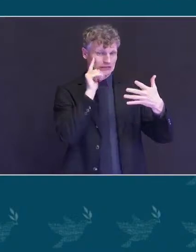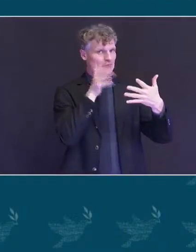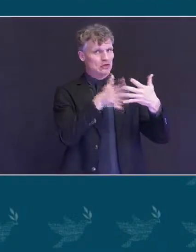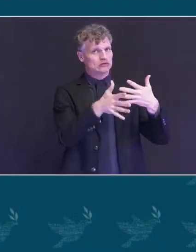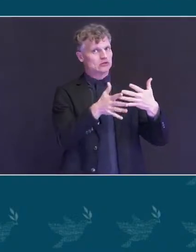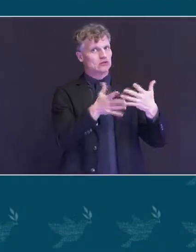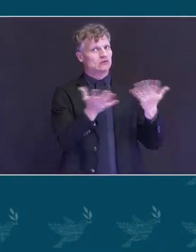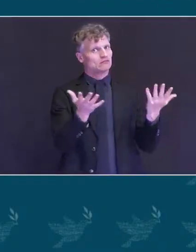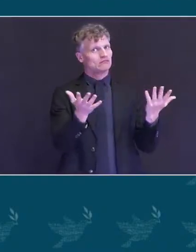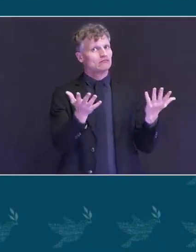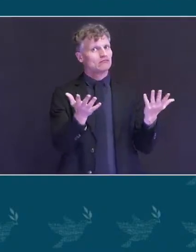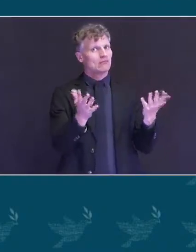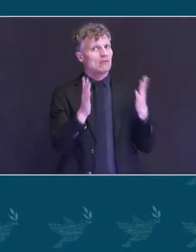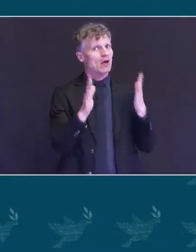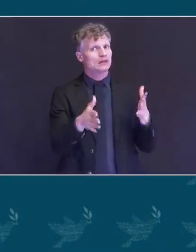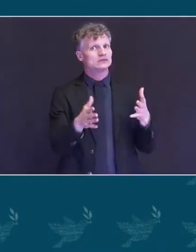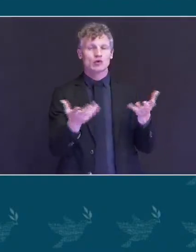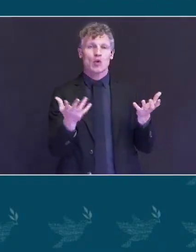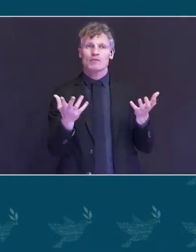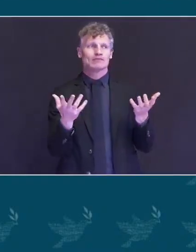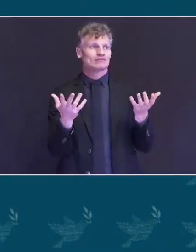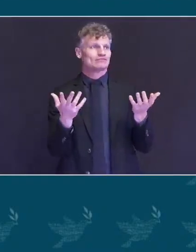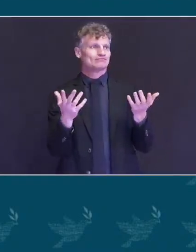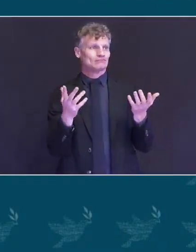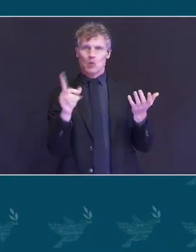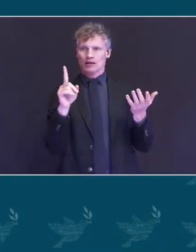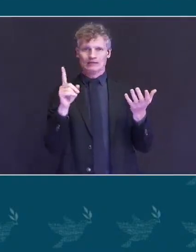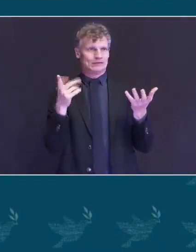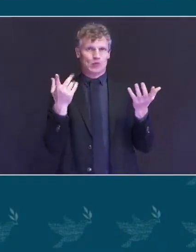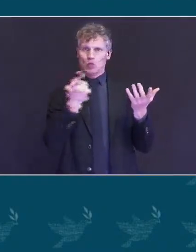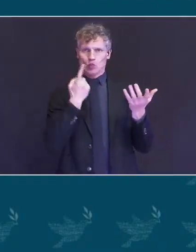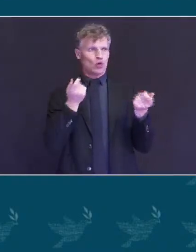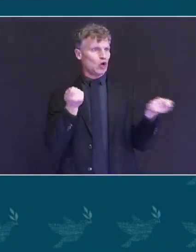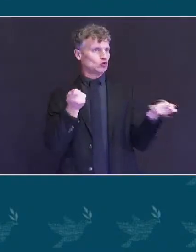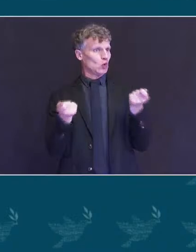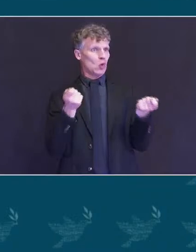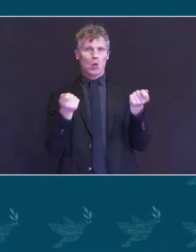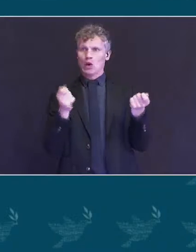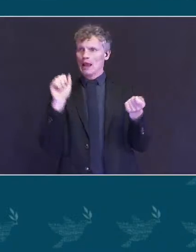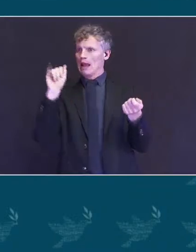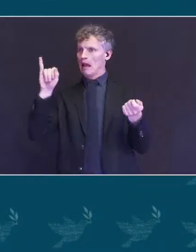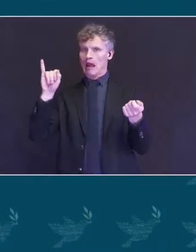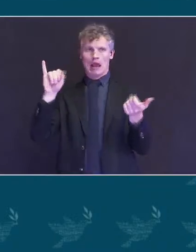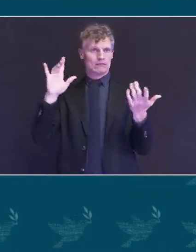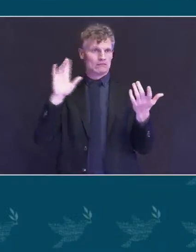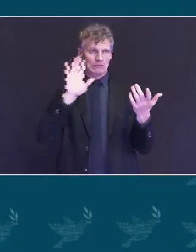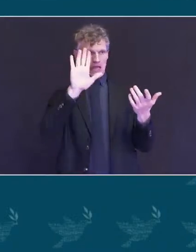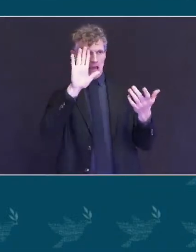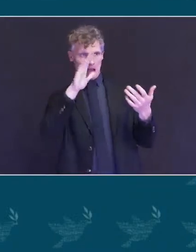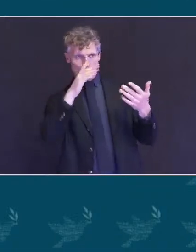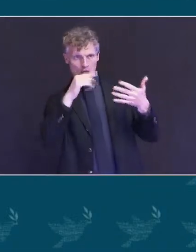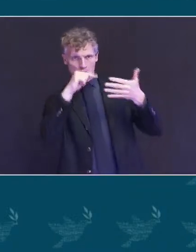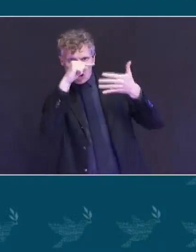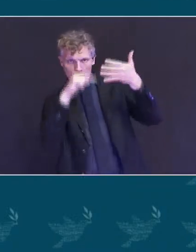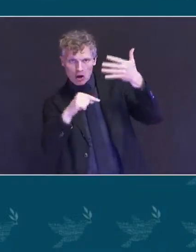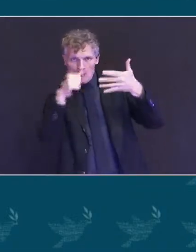major groups propose AI, what process are they following, what data are they using? And the second